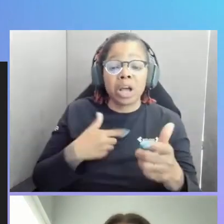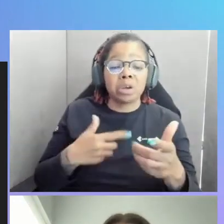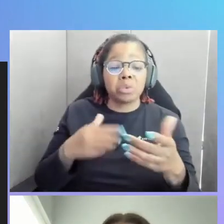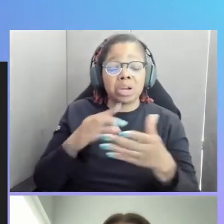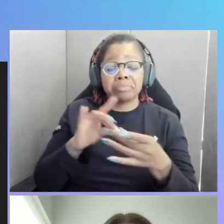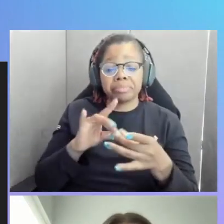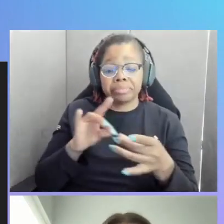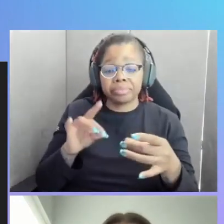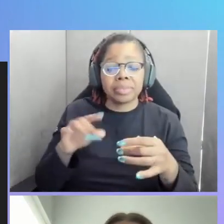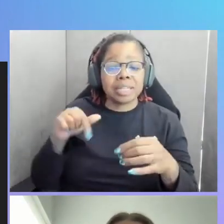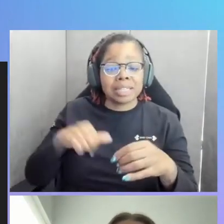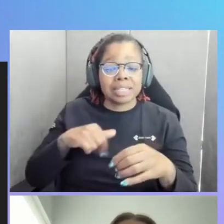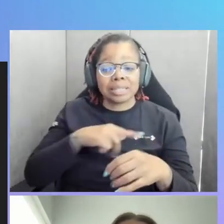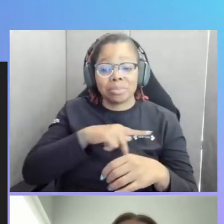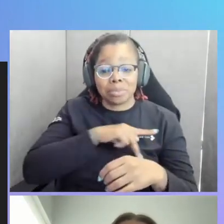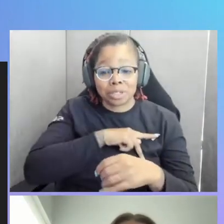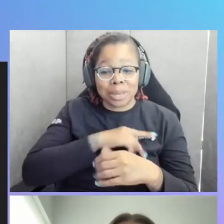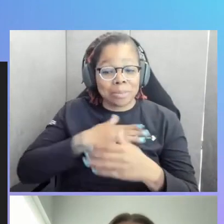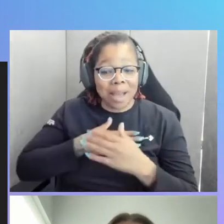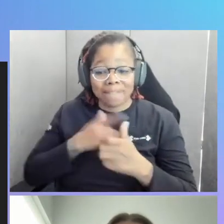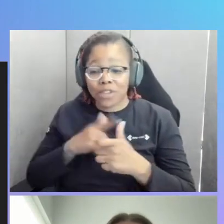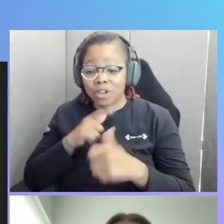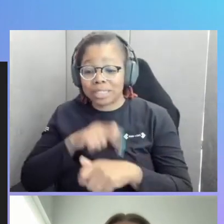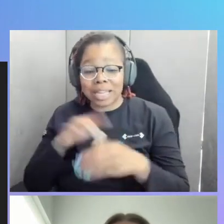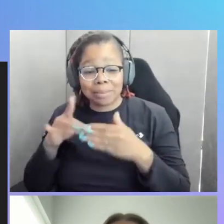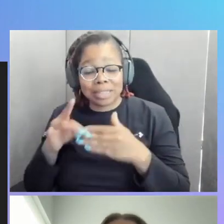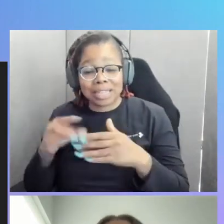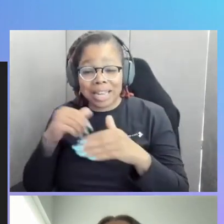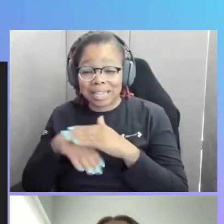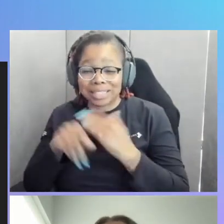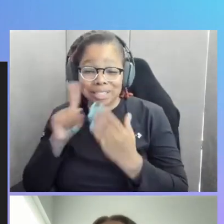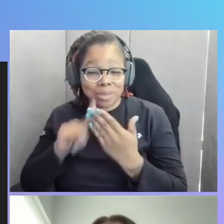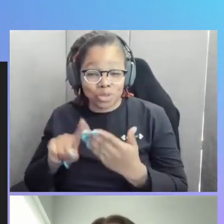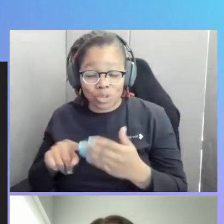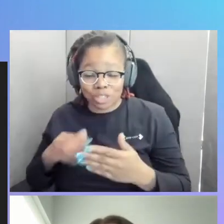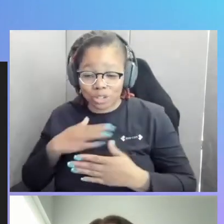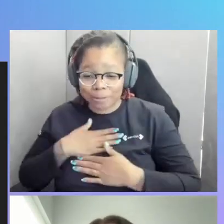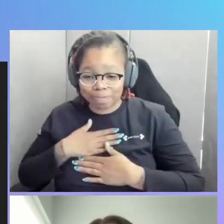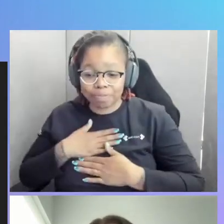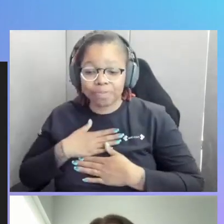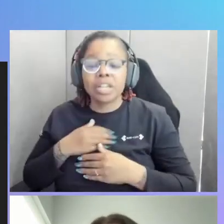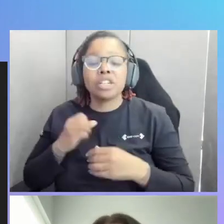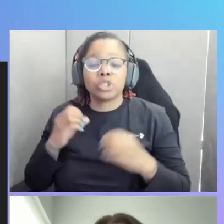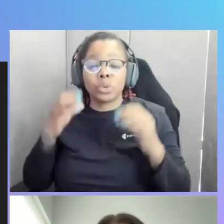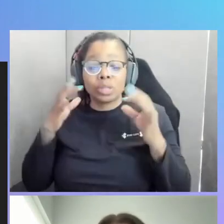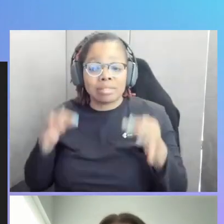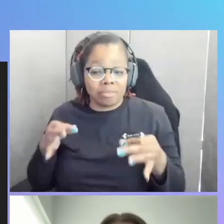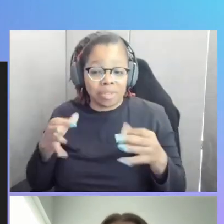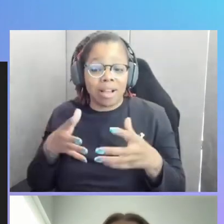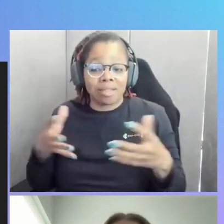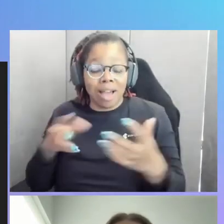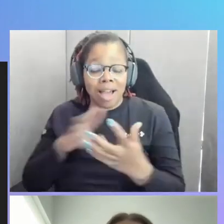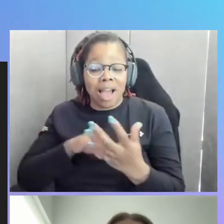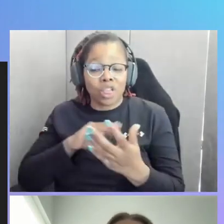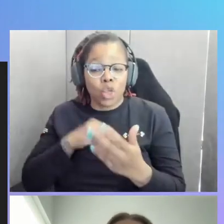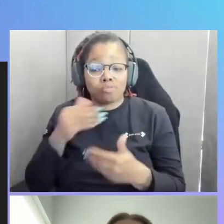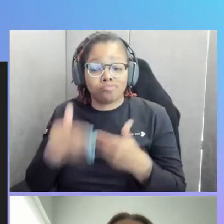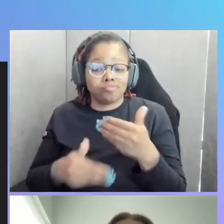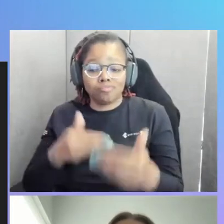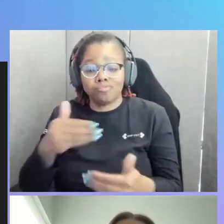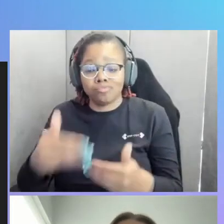this was personally my very first time leading accessibility research. So there's definitely a lot that I learned along the way.